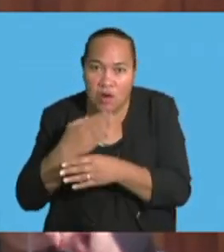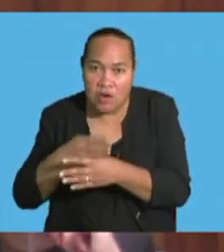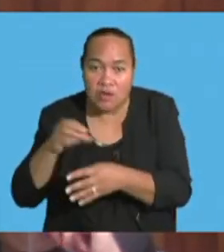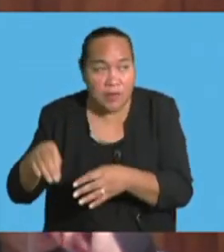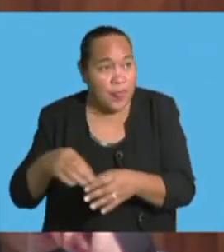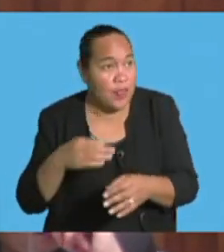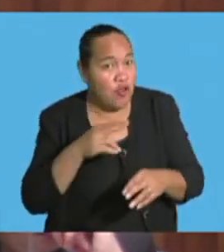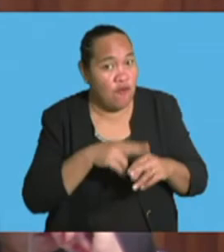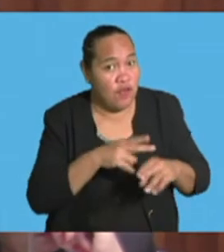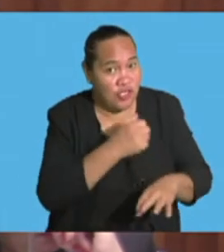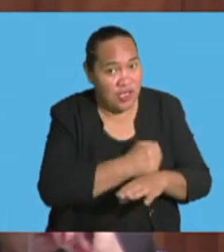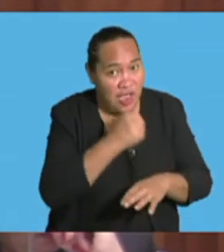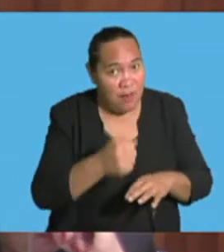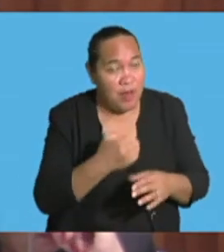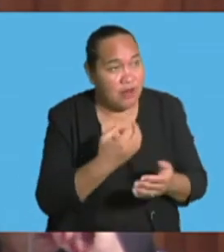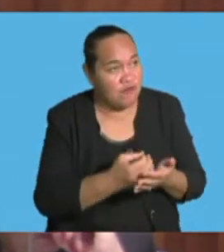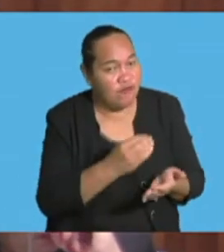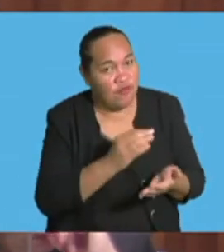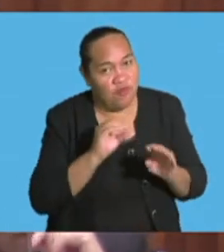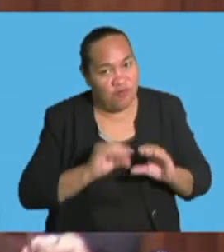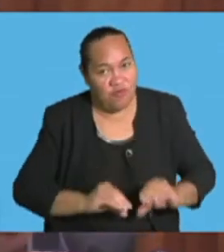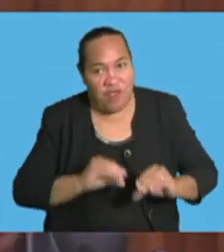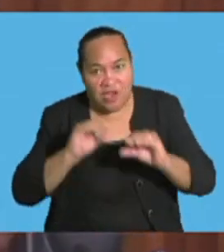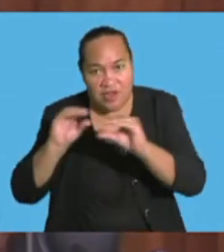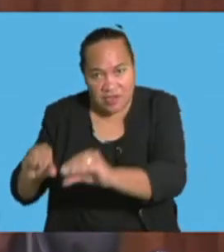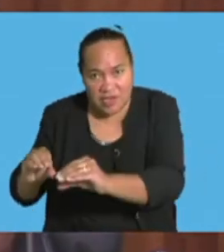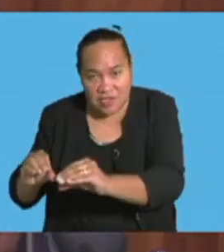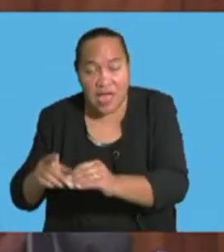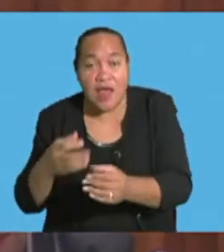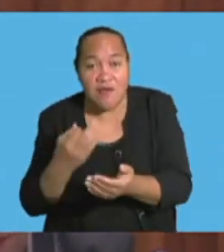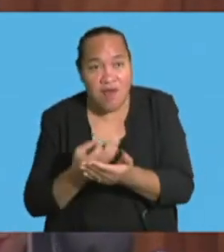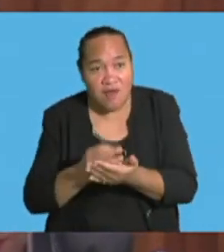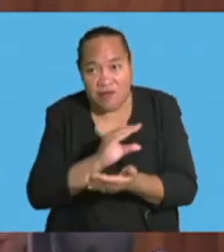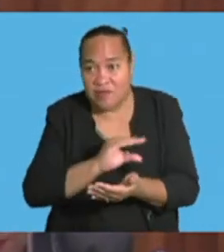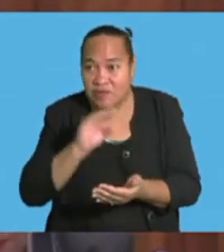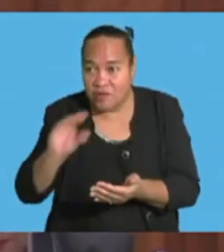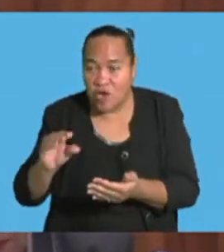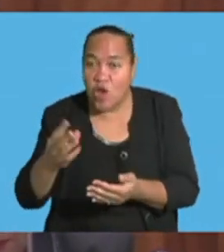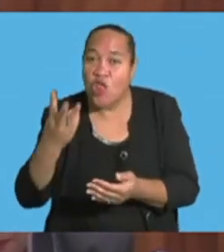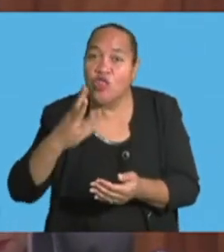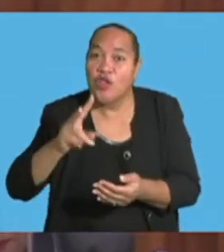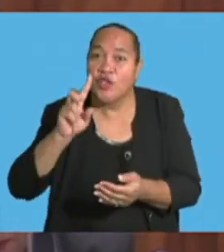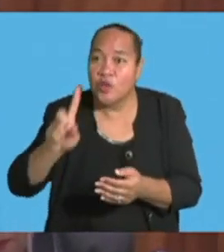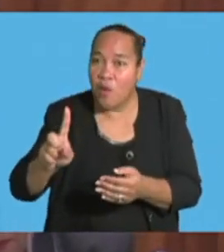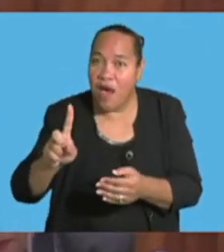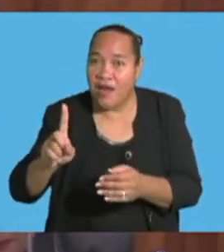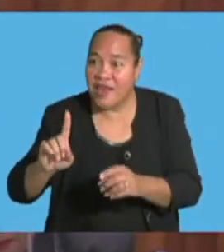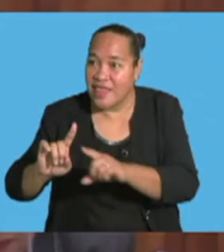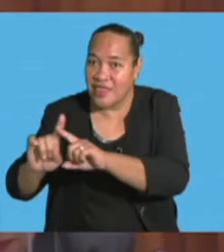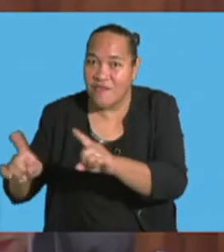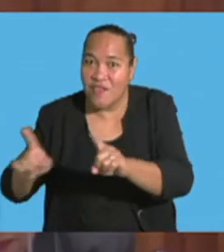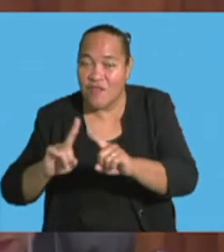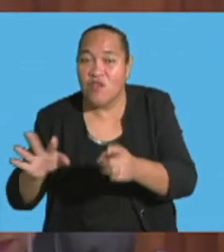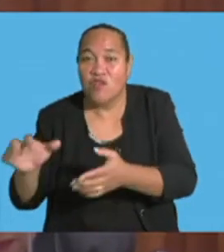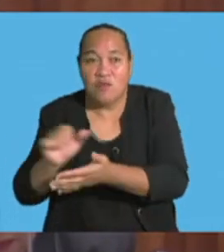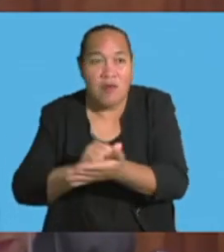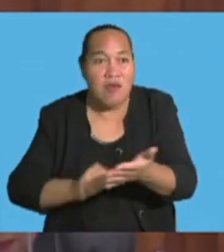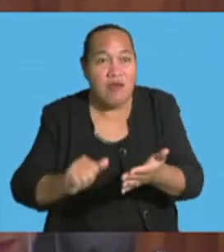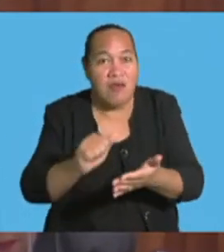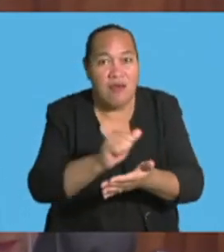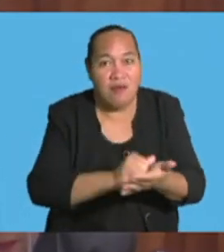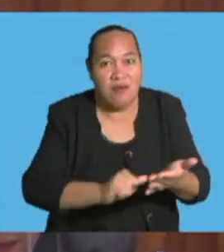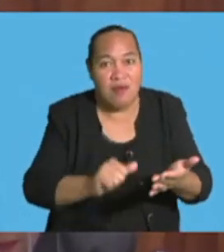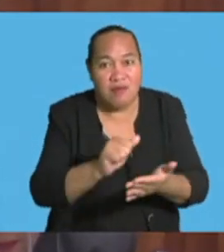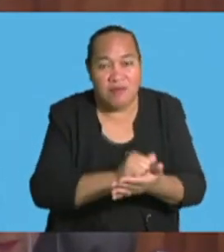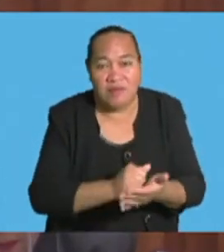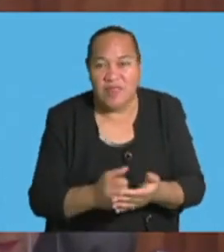in mechanization, which includes providing grants to 31 cooperatives for procurement of harvesters to